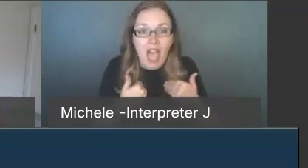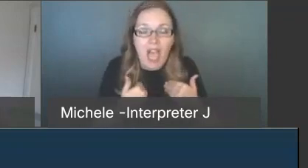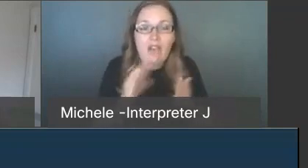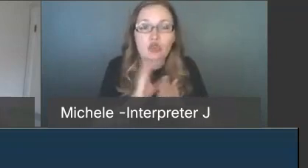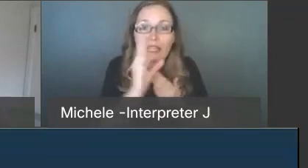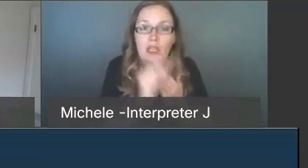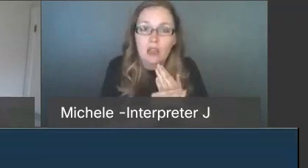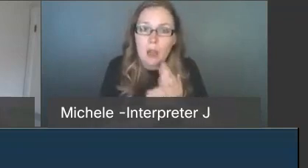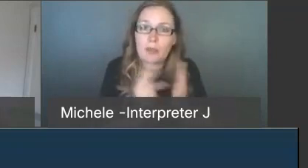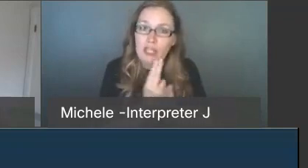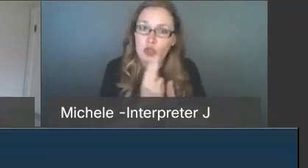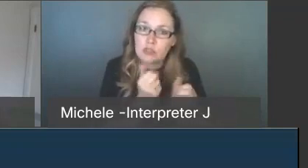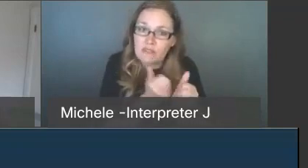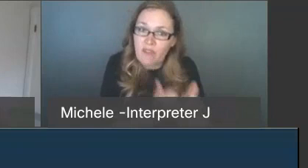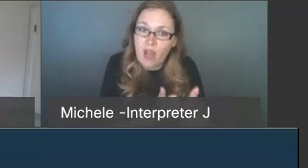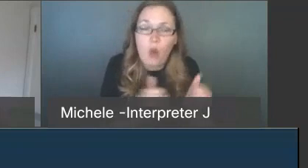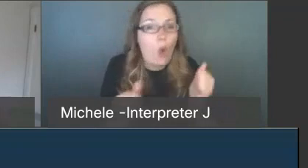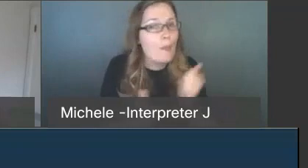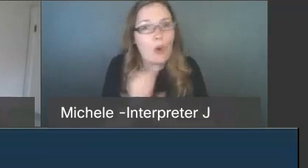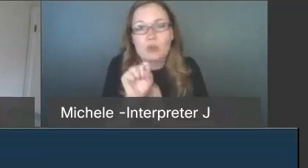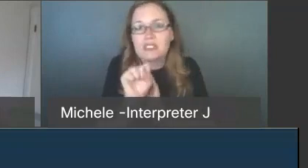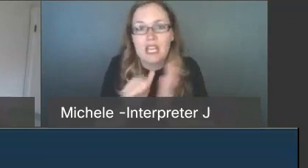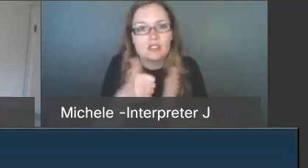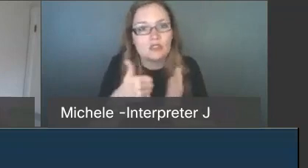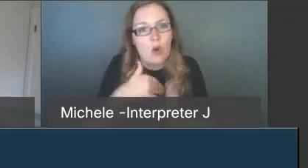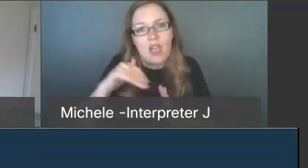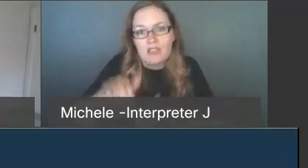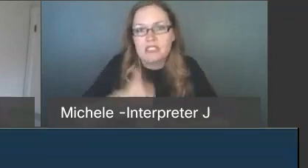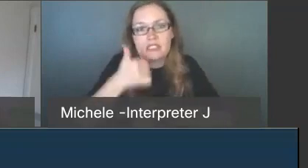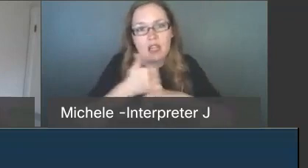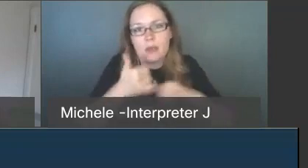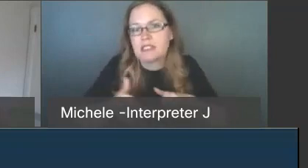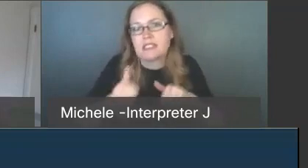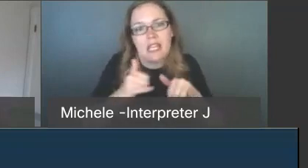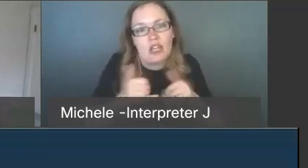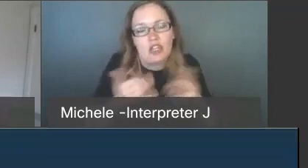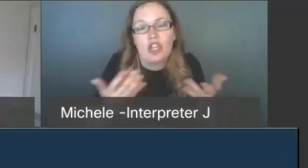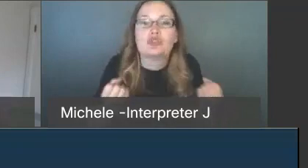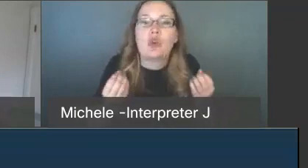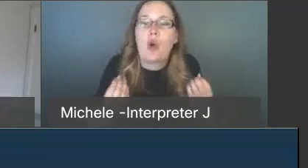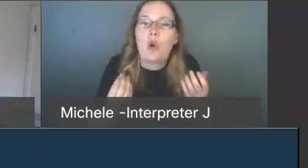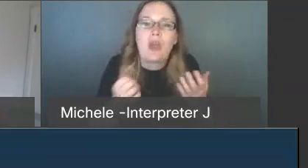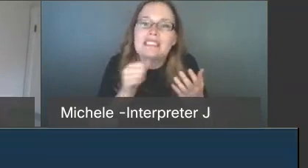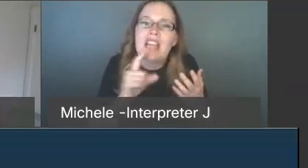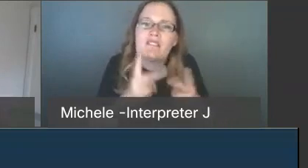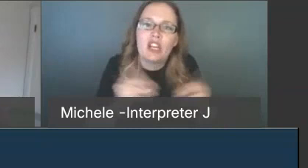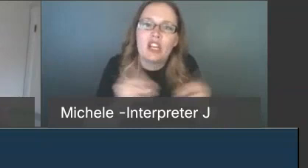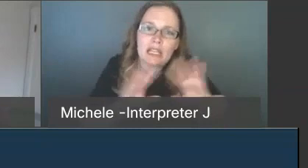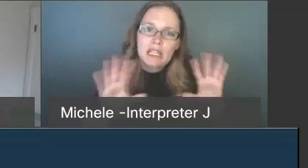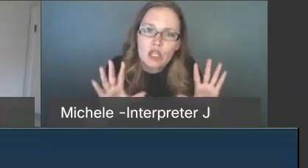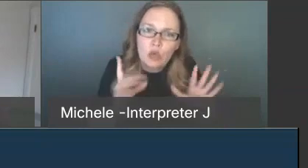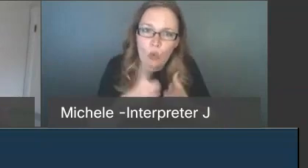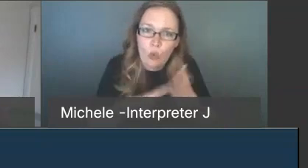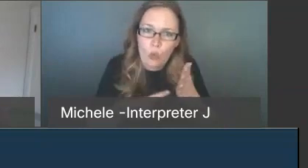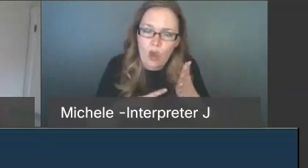use, but most states we found don't necessarily follow a particular curriculum. So it's not entirely clear what's inside